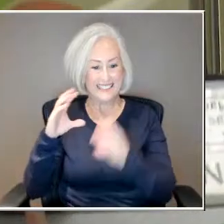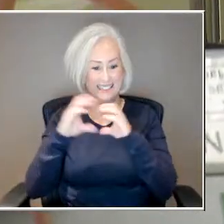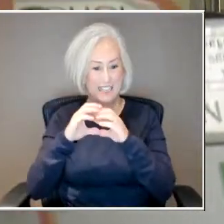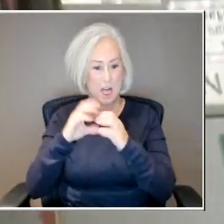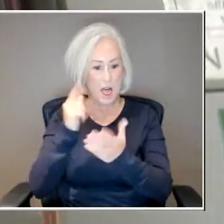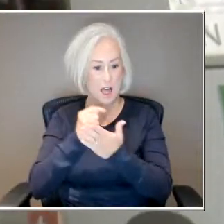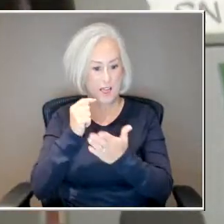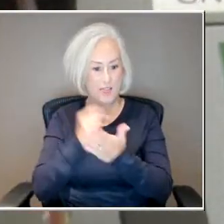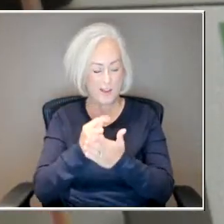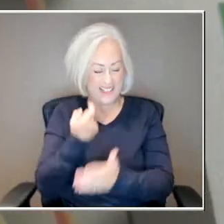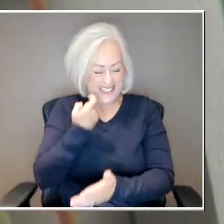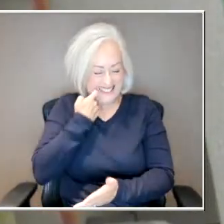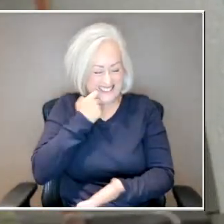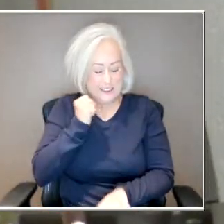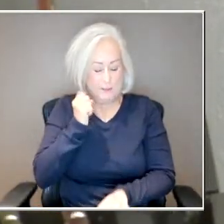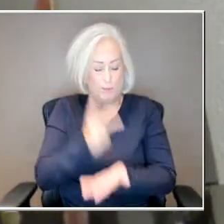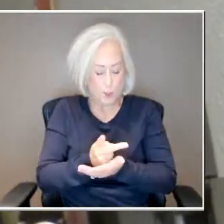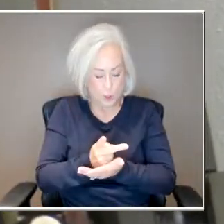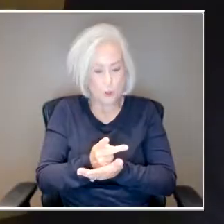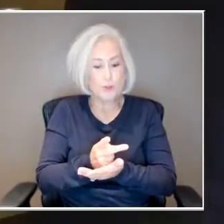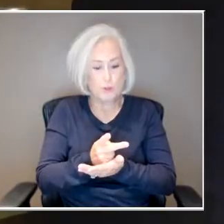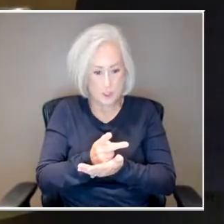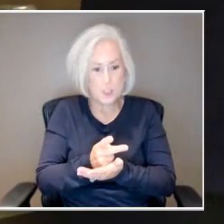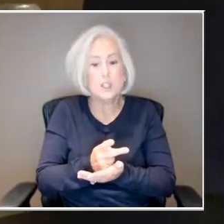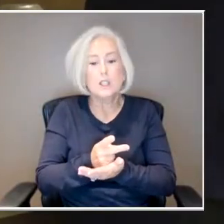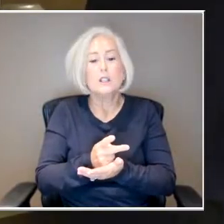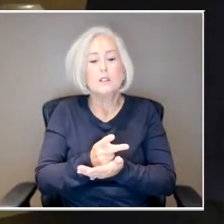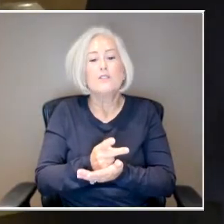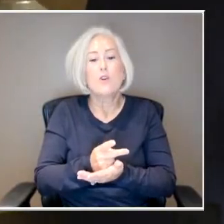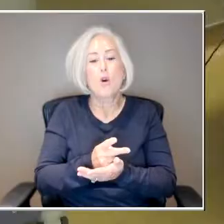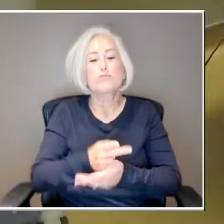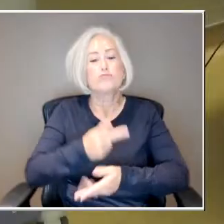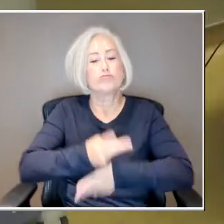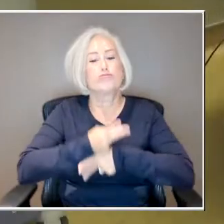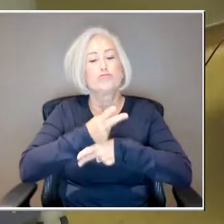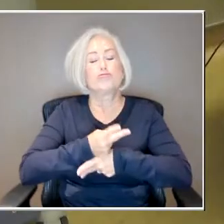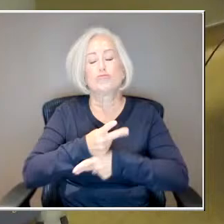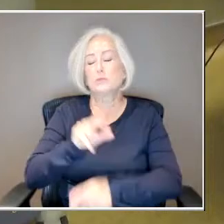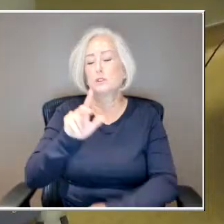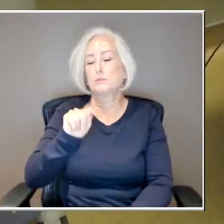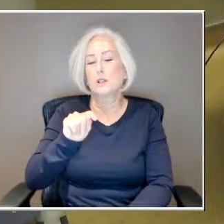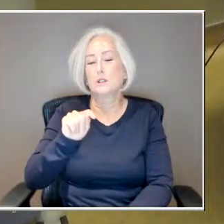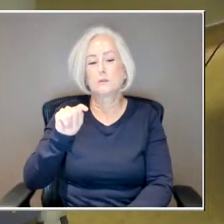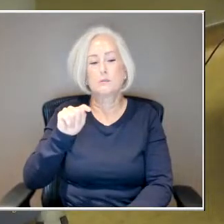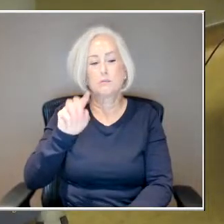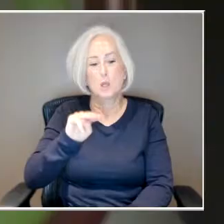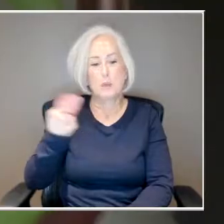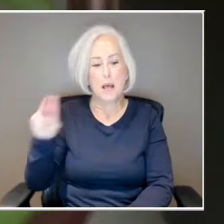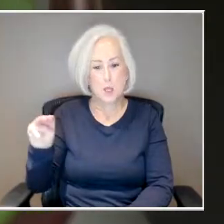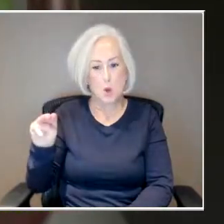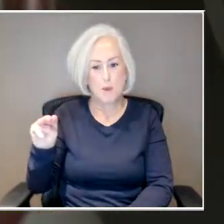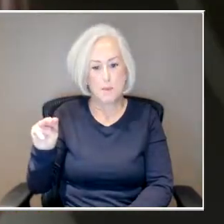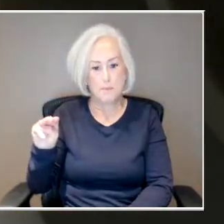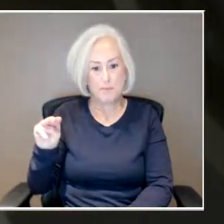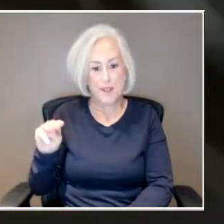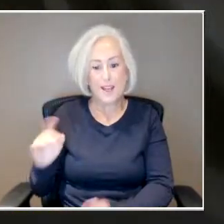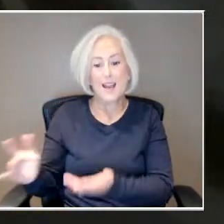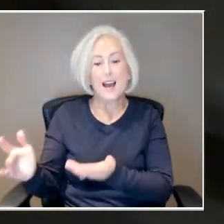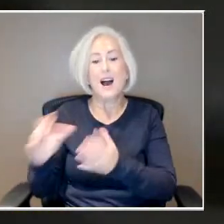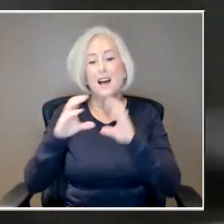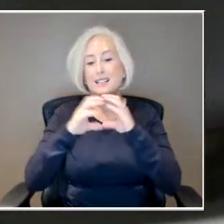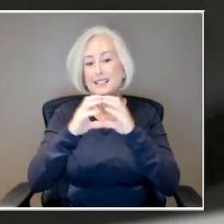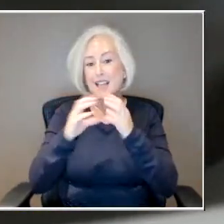myeloma. This is not a hopeless condition anymore. On cell collection day, David, with his wife Jerry at his side, watch as